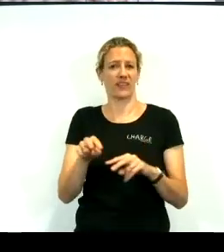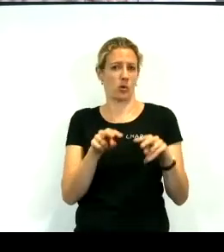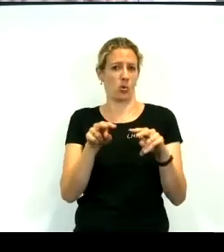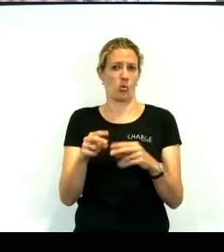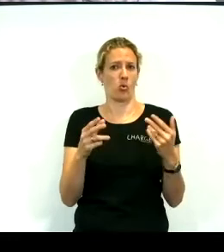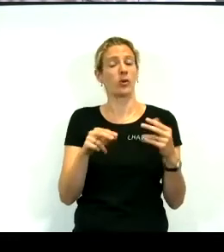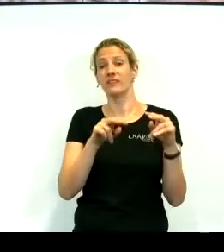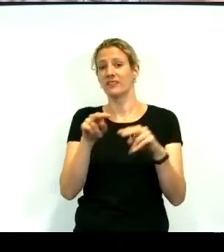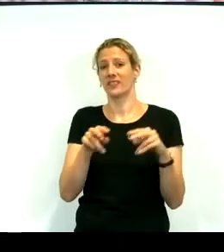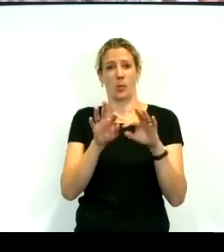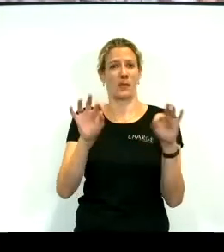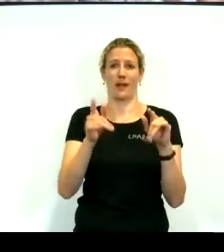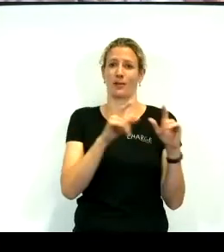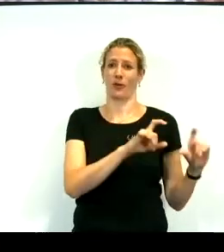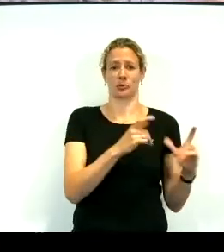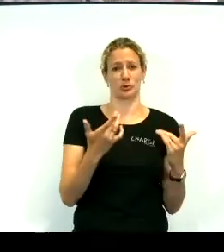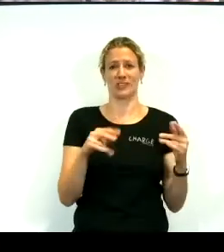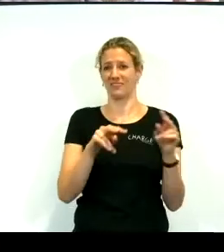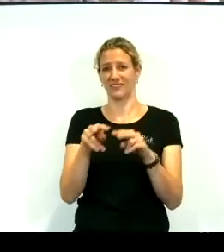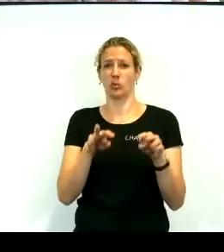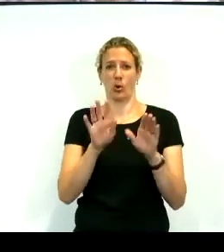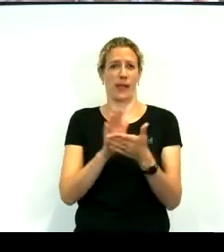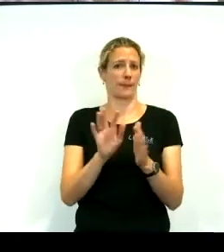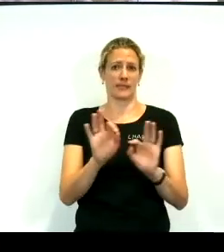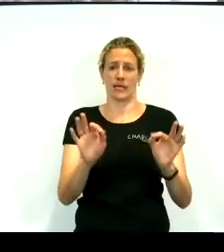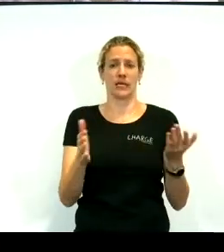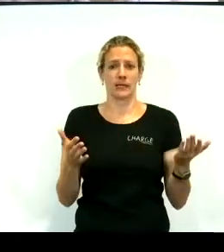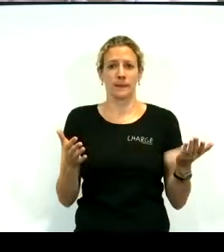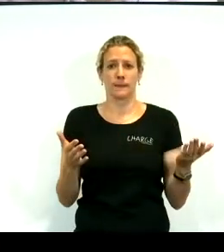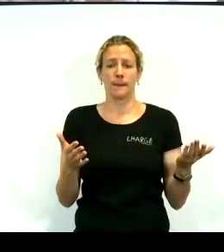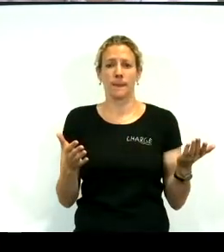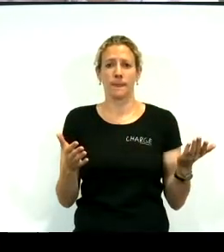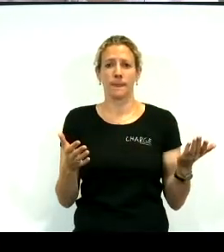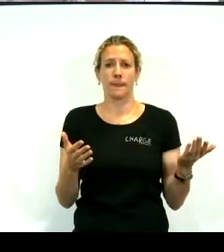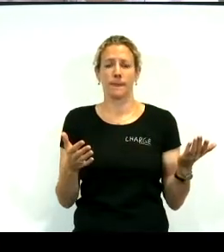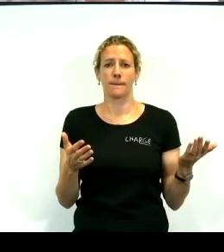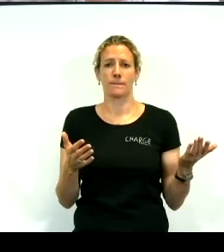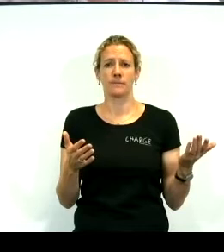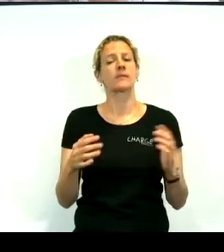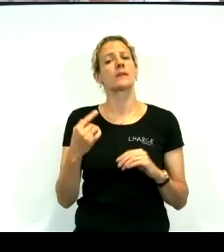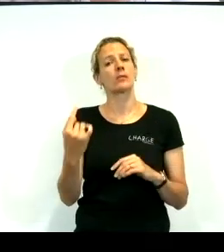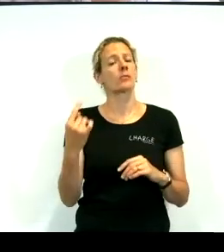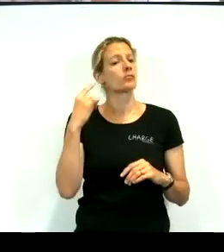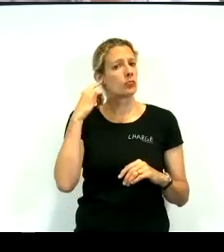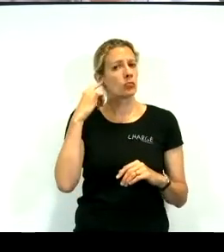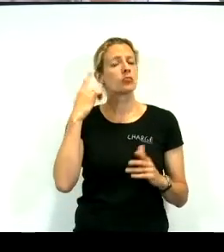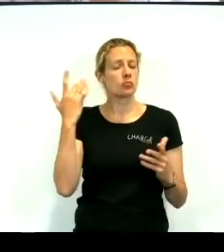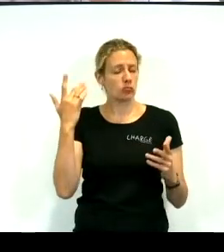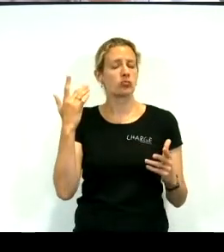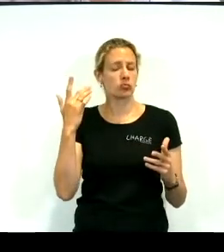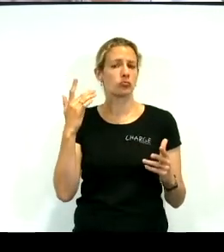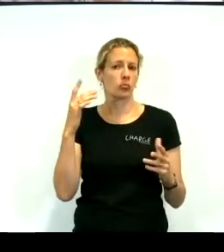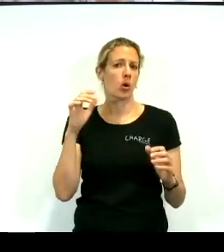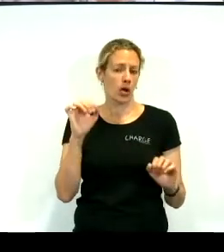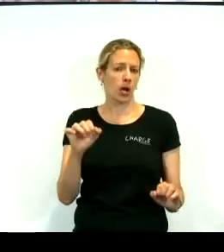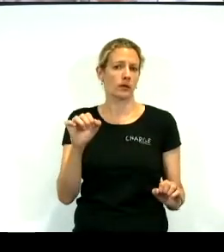And she has quite good residual hearing with her hearing aids on, so we had a little bath time